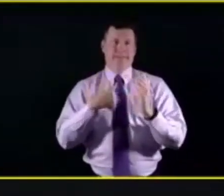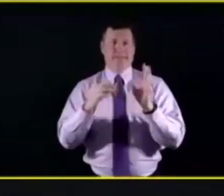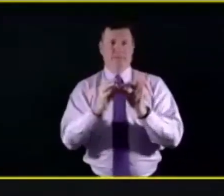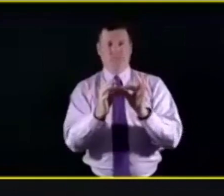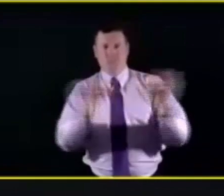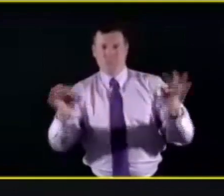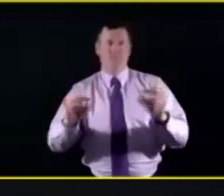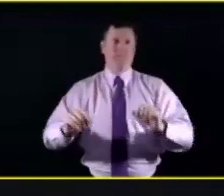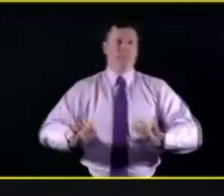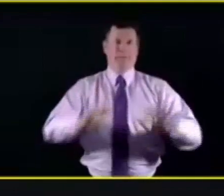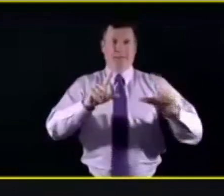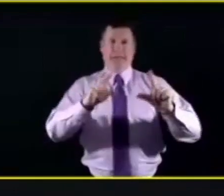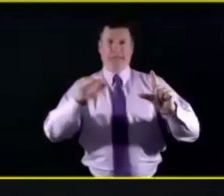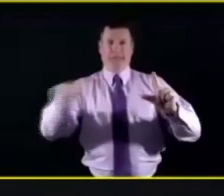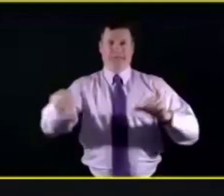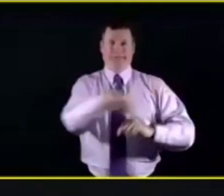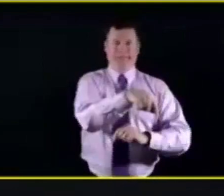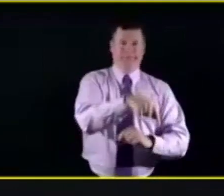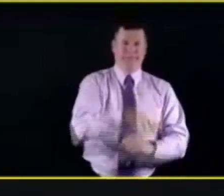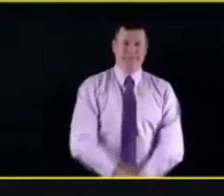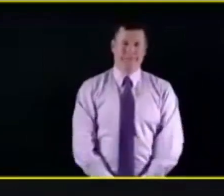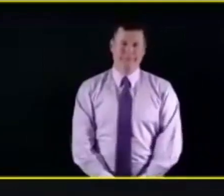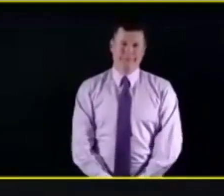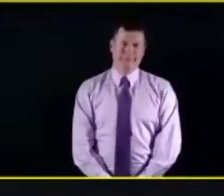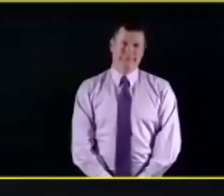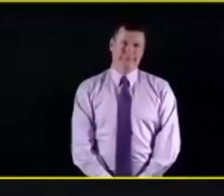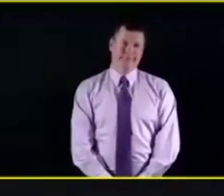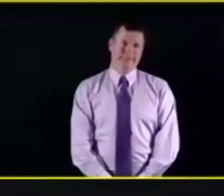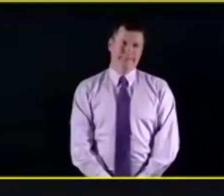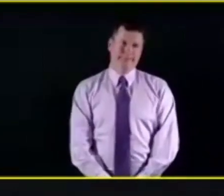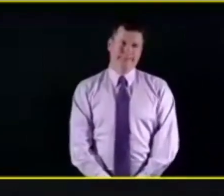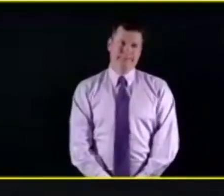mediainquiries@urmc.rochester.edu. Thanks, Corey, for the Zoom, and Jeff Pete for the camera work.